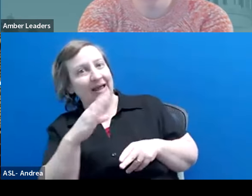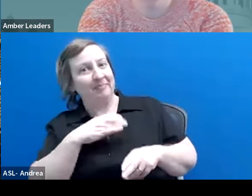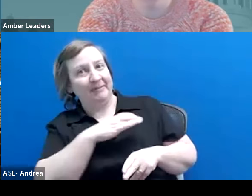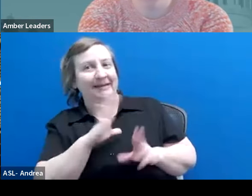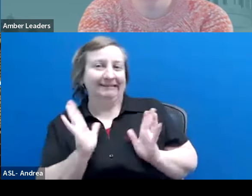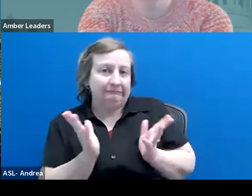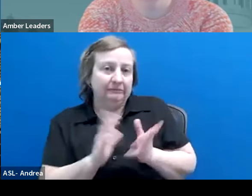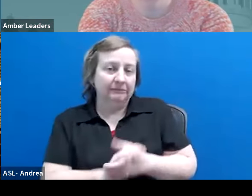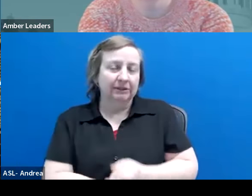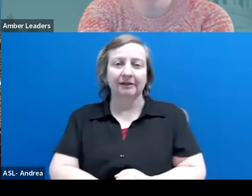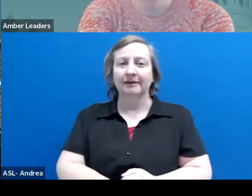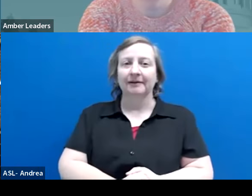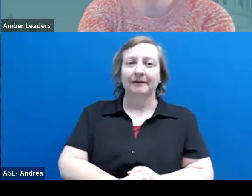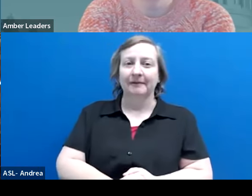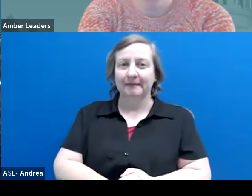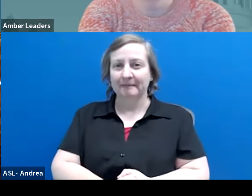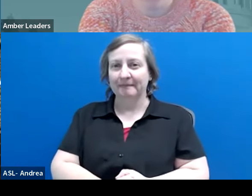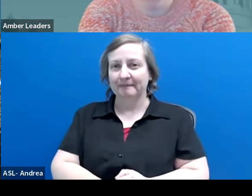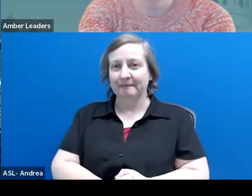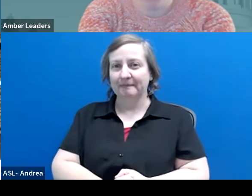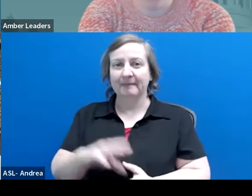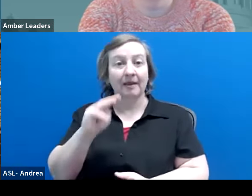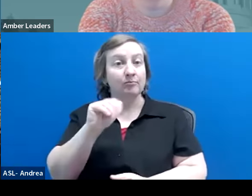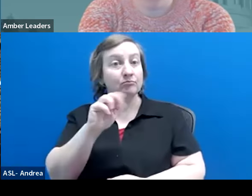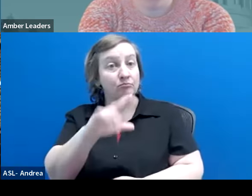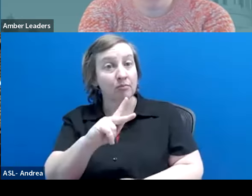Yeah. And then Mark.